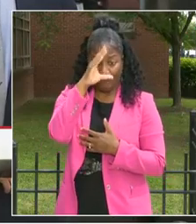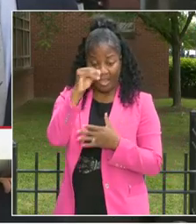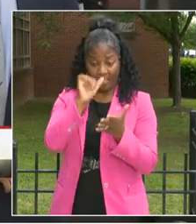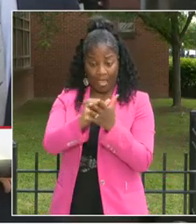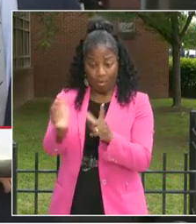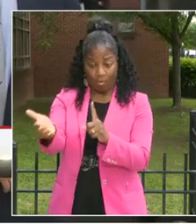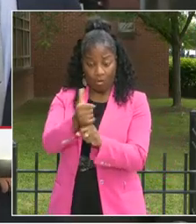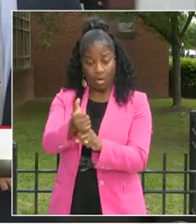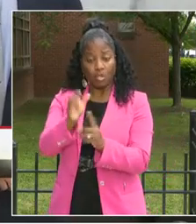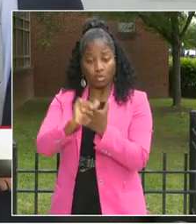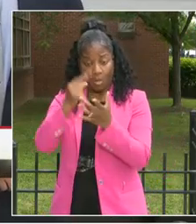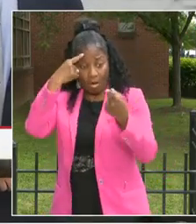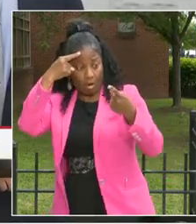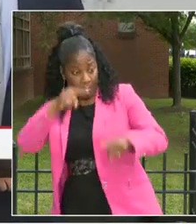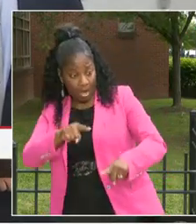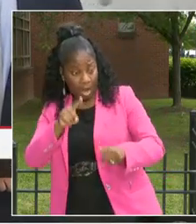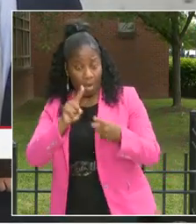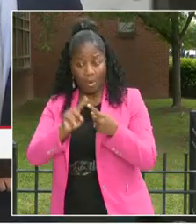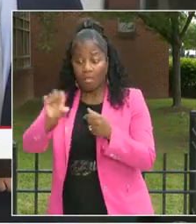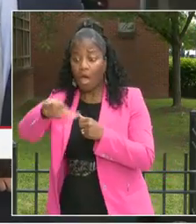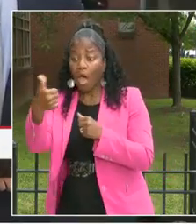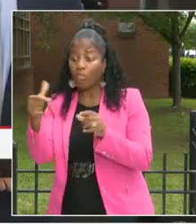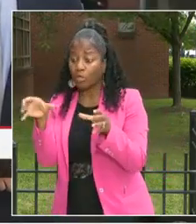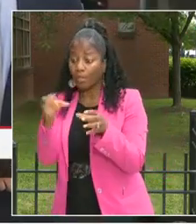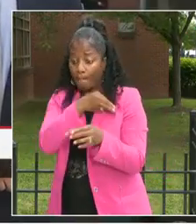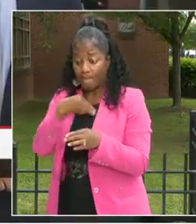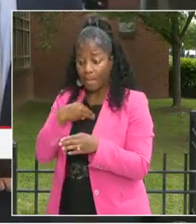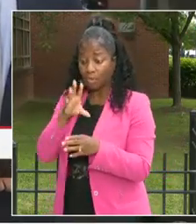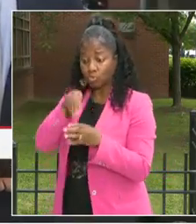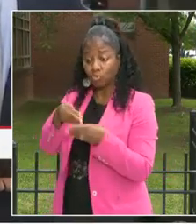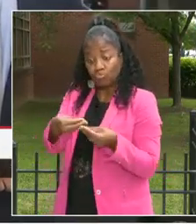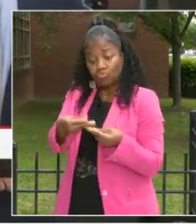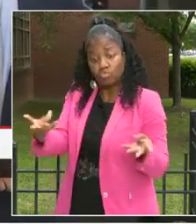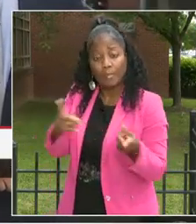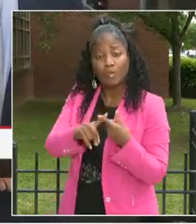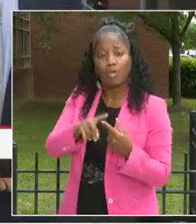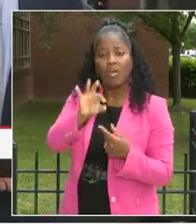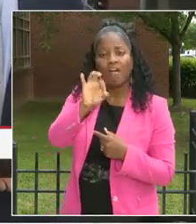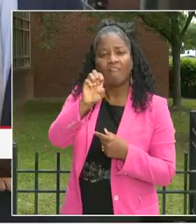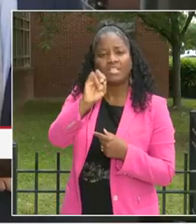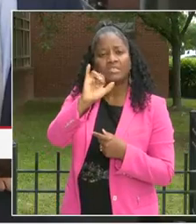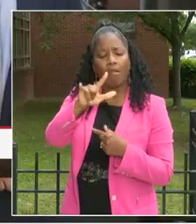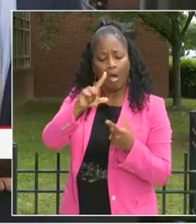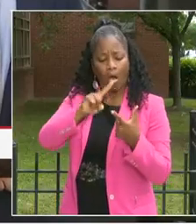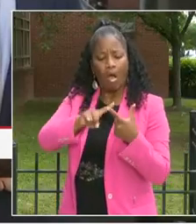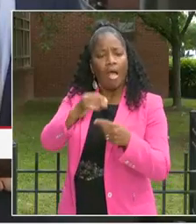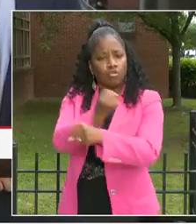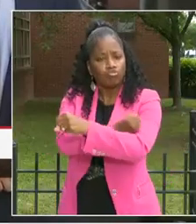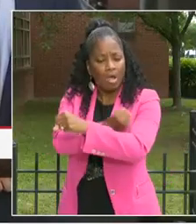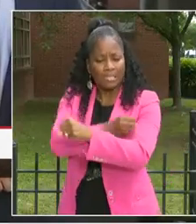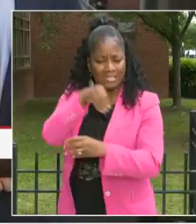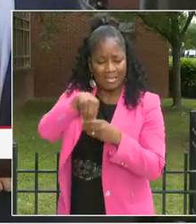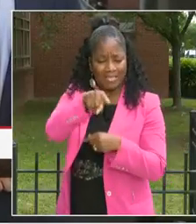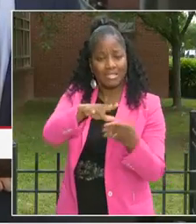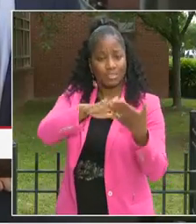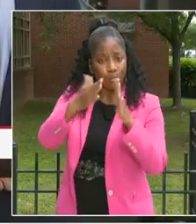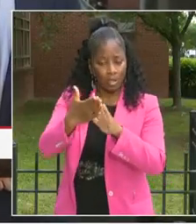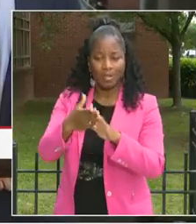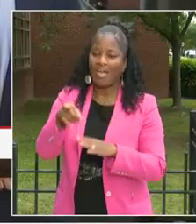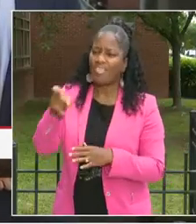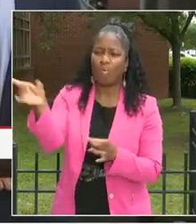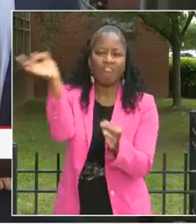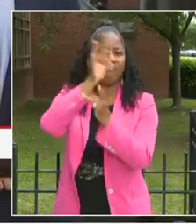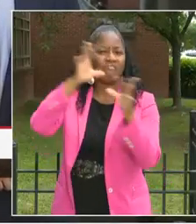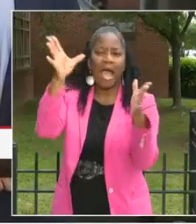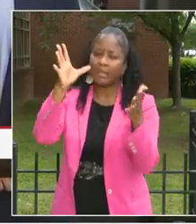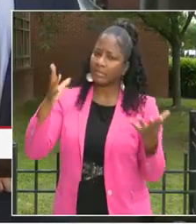allegedly conspiring with other members of their crew to distribute fentanyl and cocaine in this neighborhood are violent criminals. They used